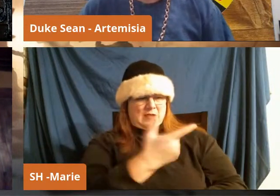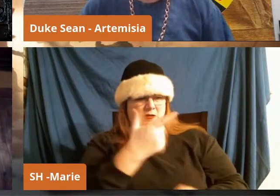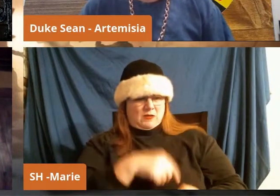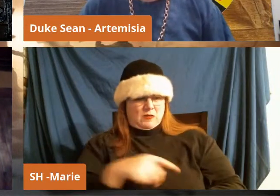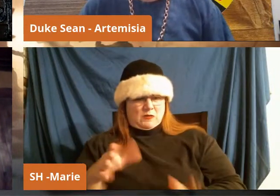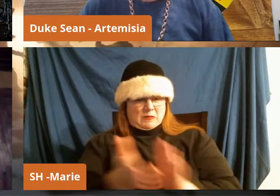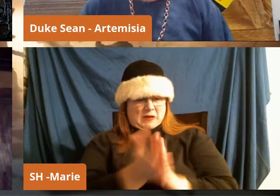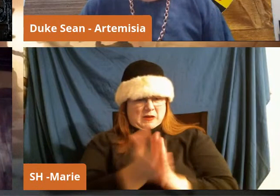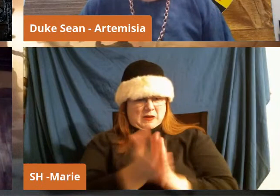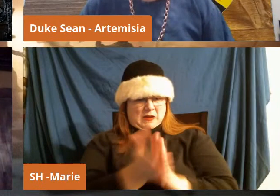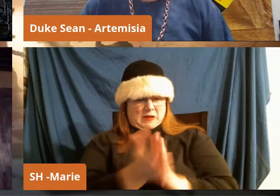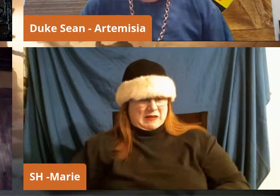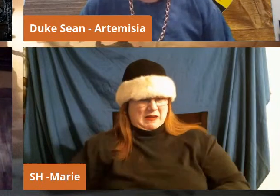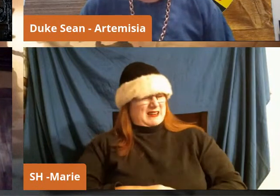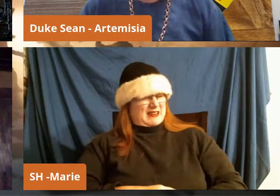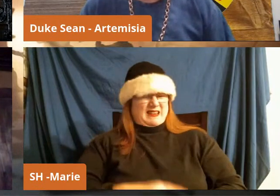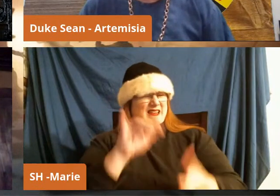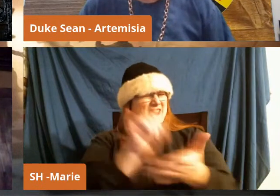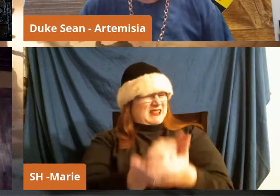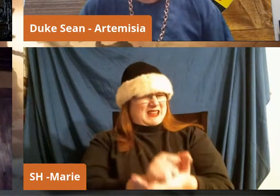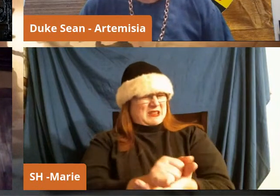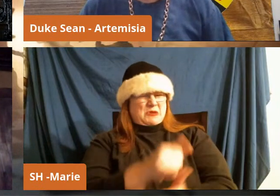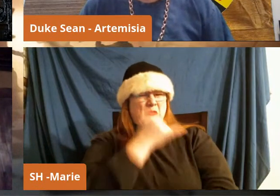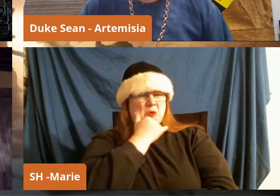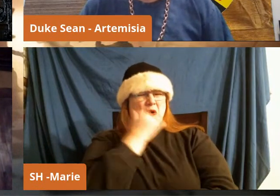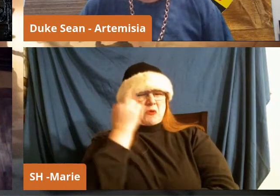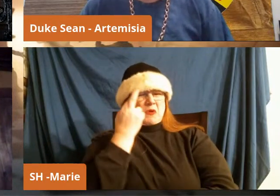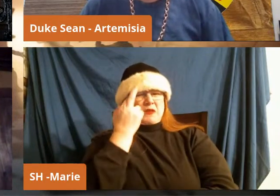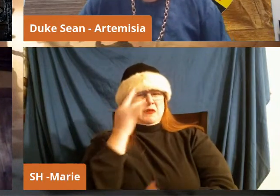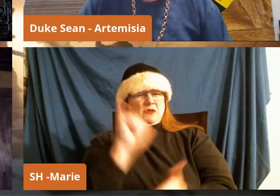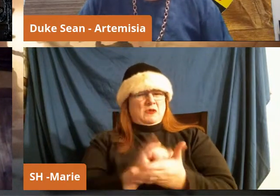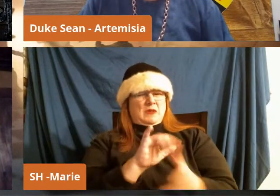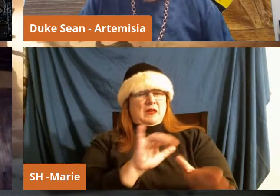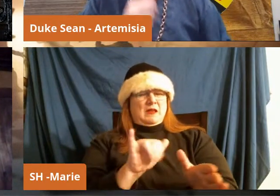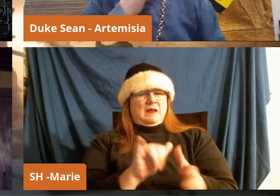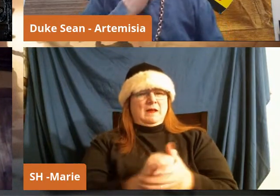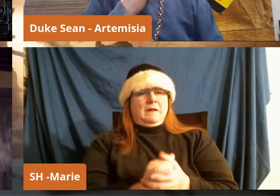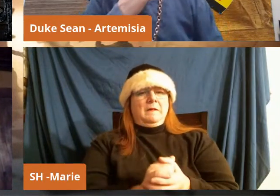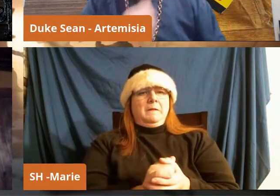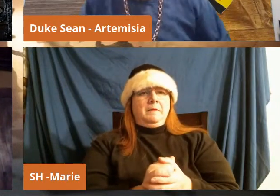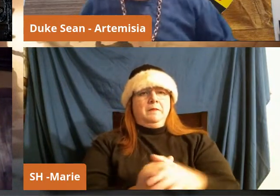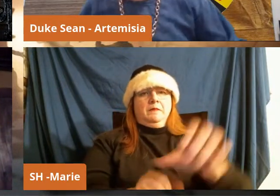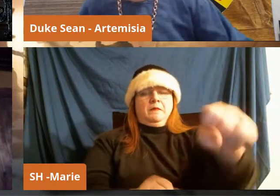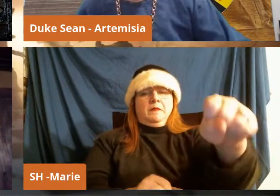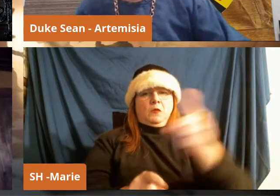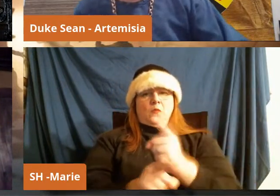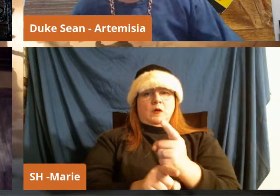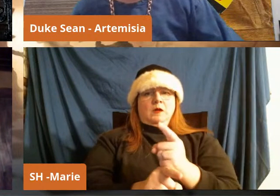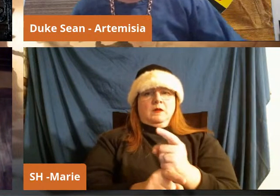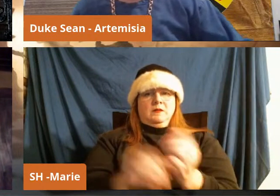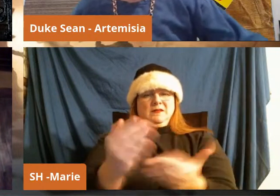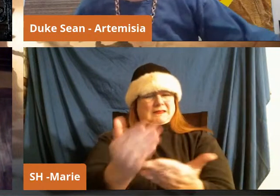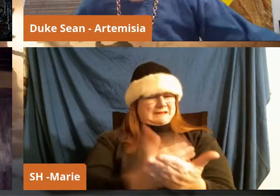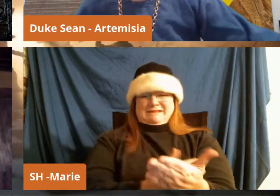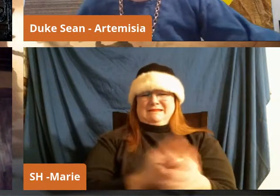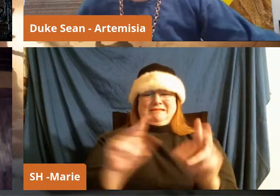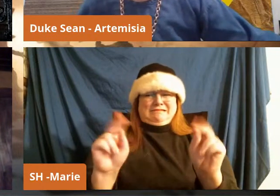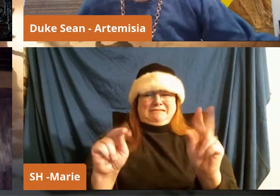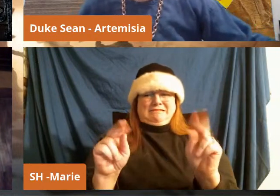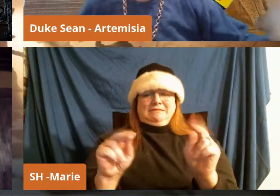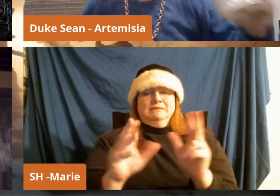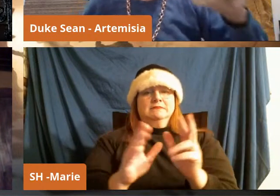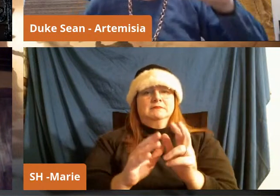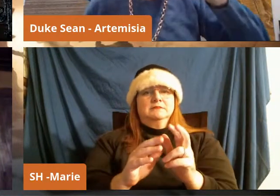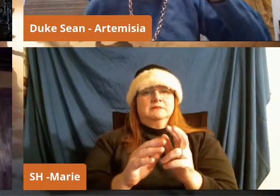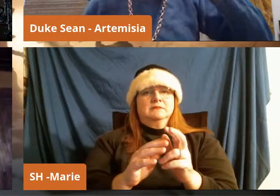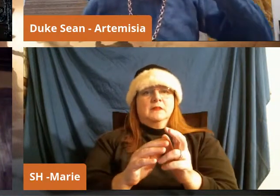knighted, that's the wrong reason to be doing things. Not a checklist. No. Right. It's not a checklist. Yeah. Which I think